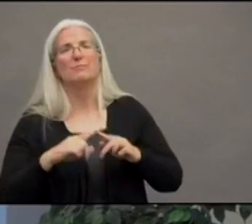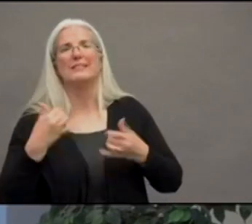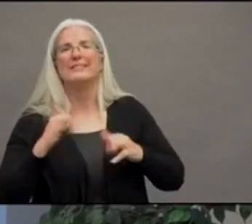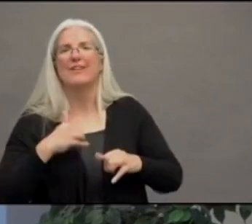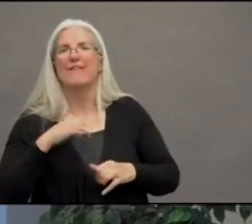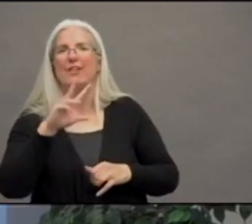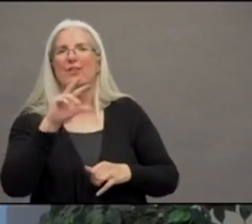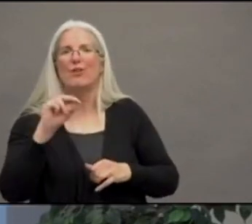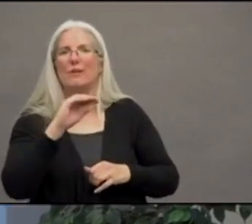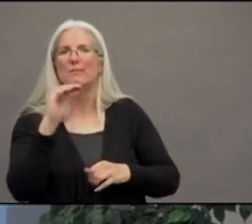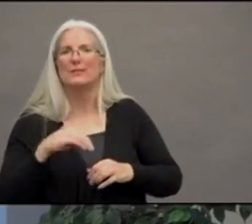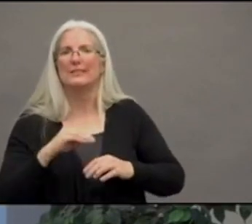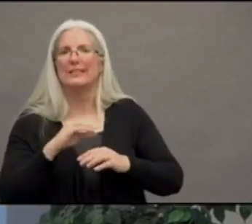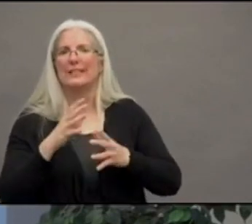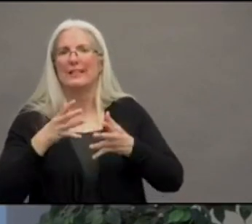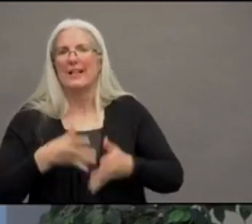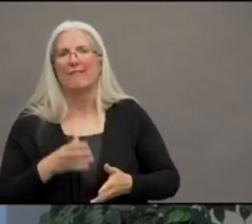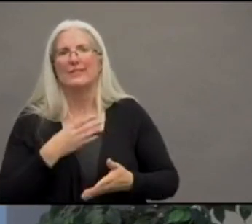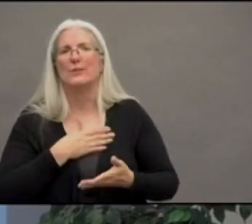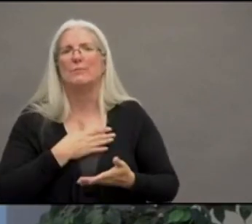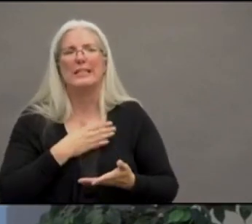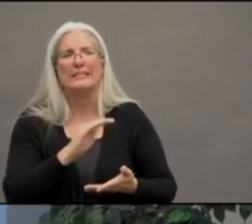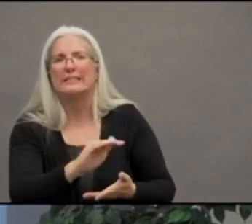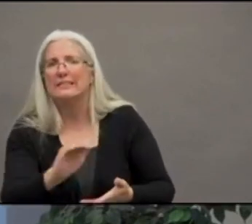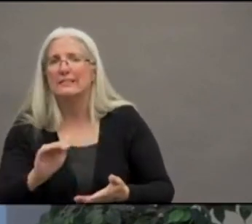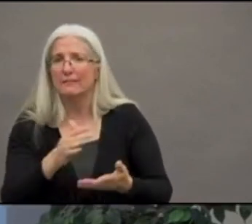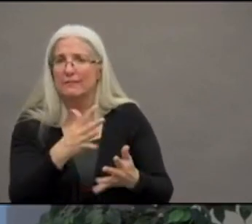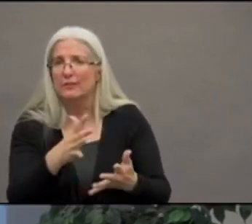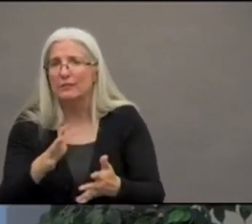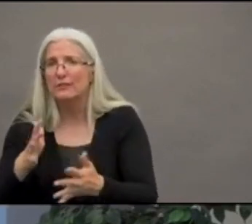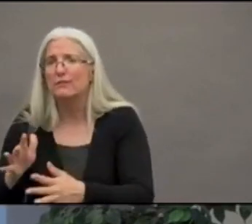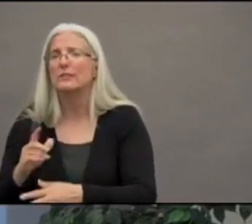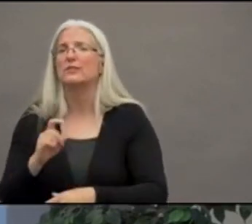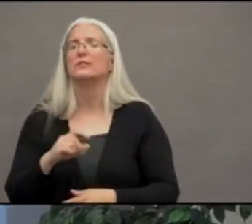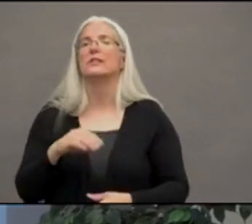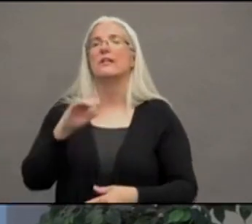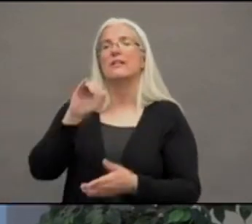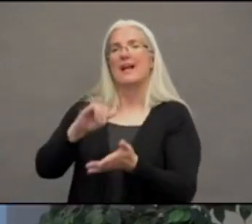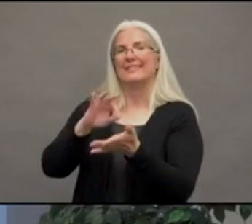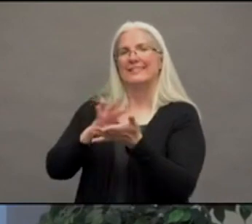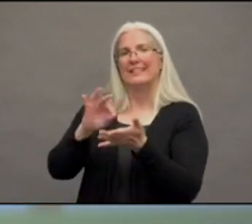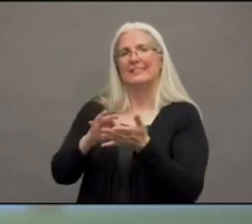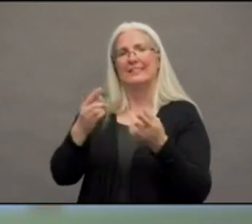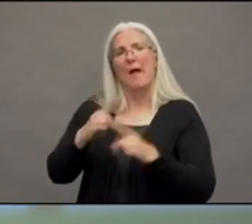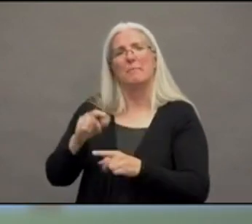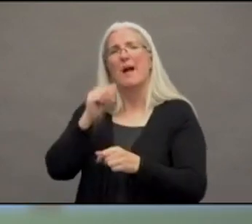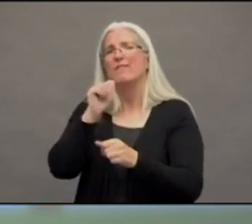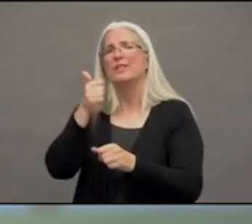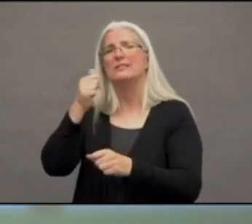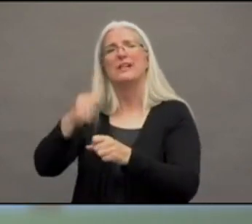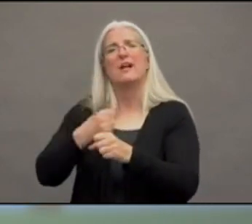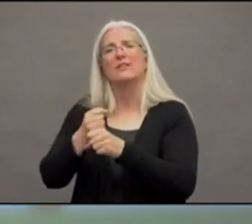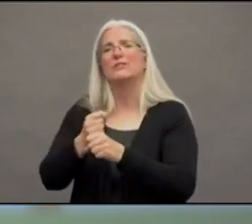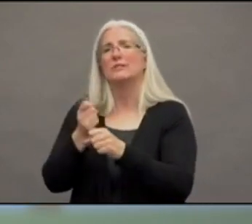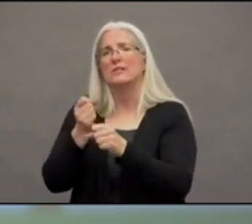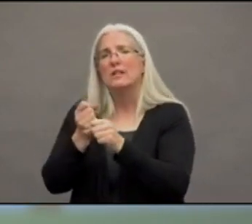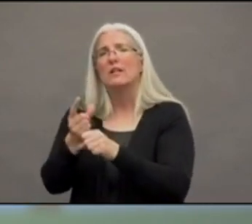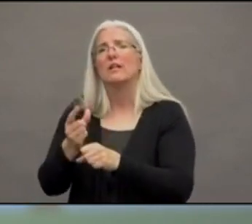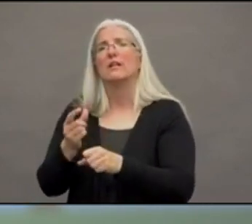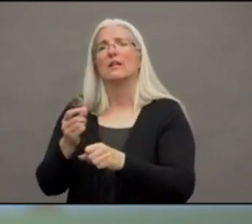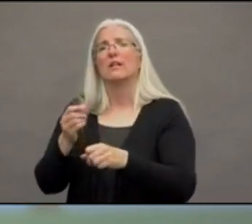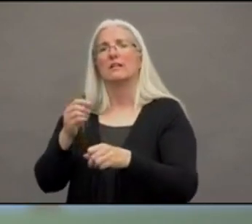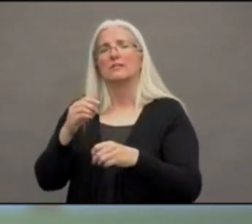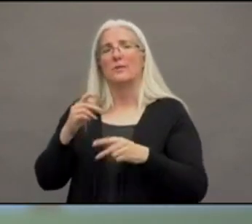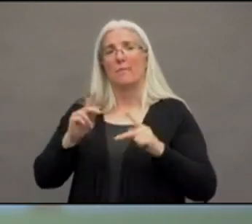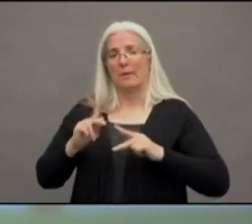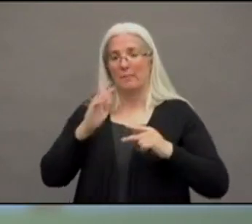Census is something that comes once every 10 years. So we find that folks, do it and then they kind of forget about it, which is what